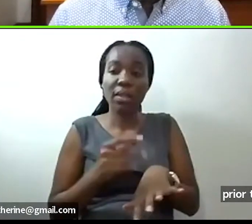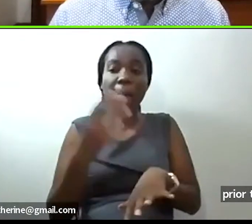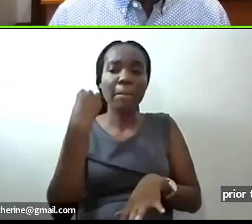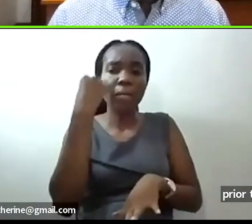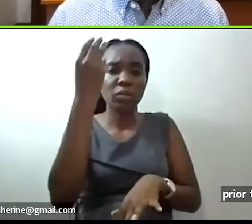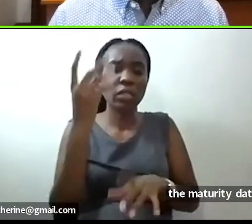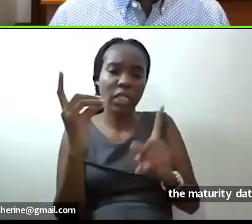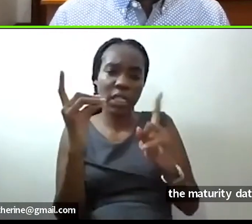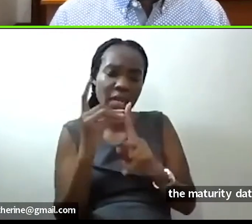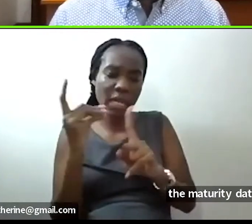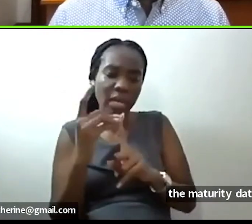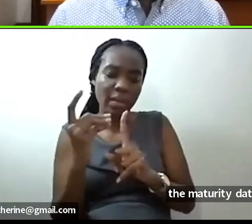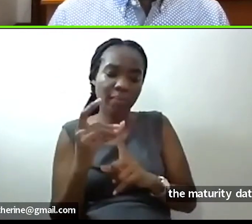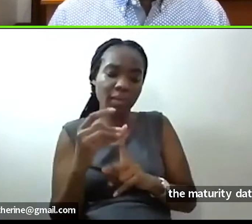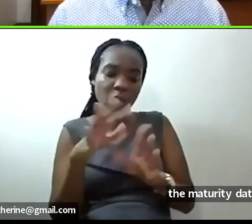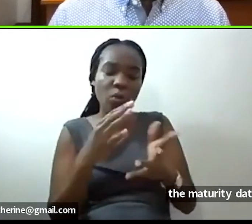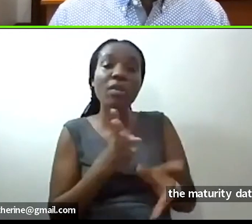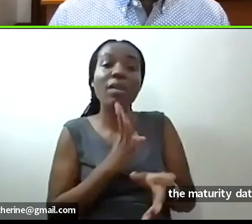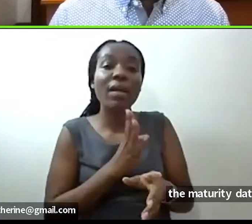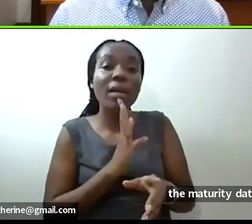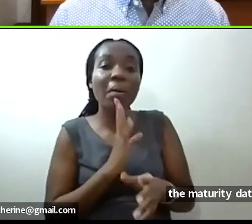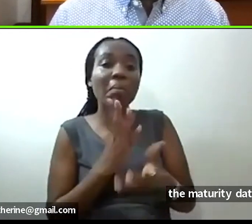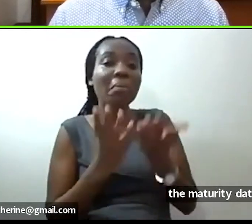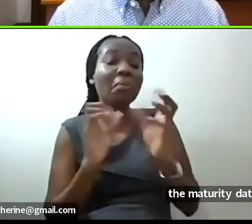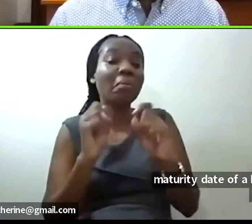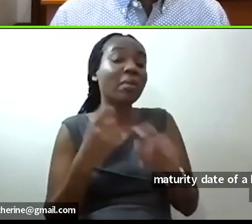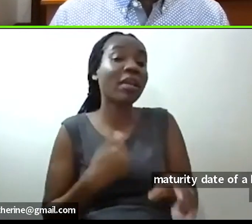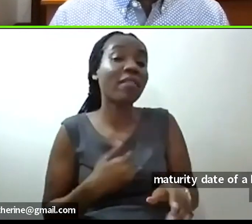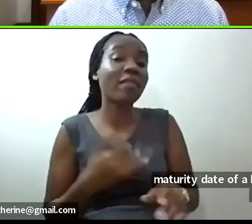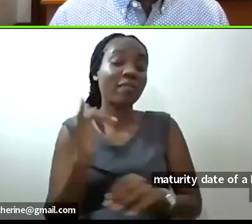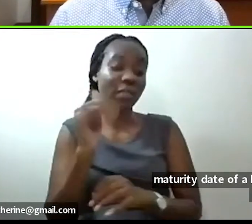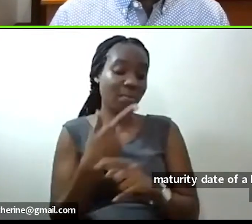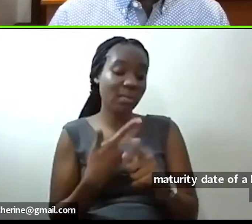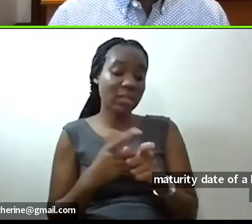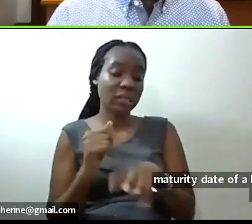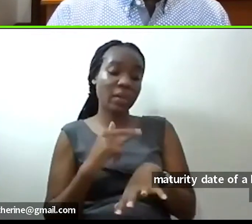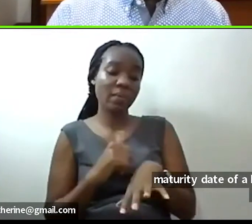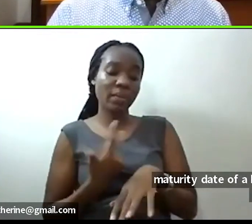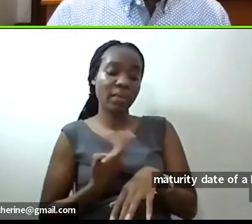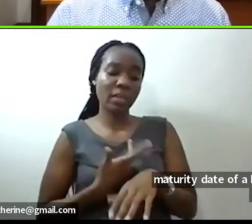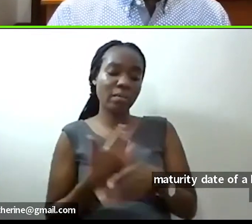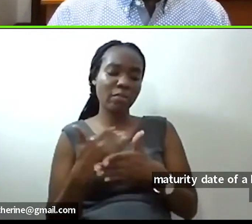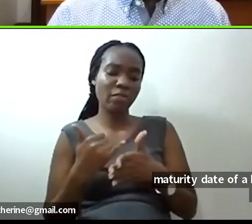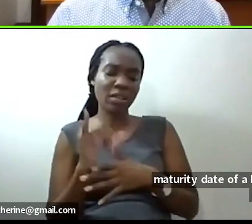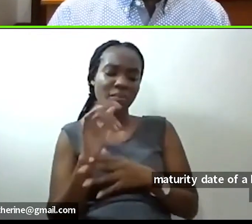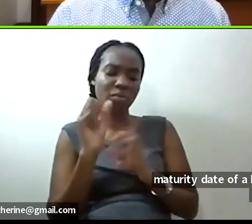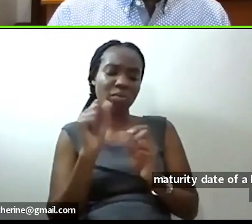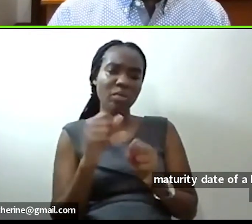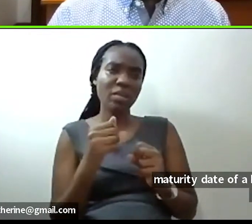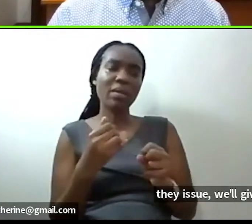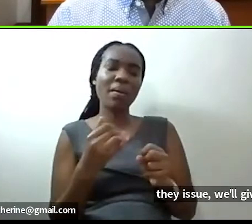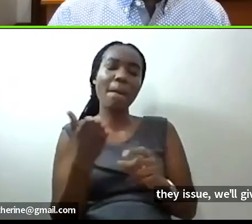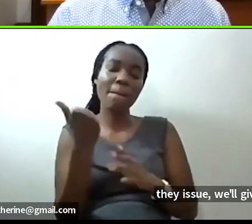will cease to exist when the issuer will give you back the money that you give. at the time you're